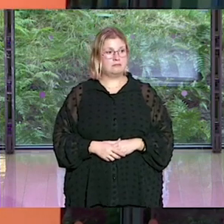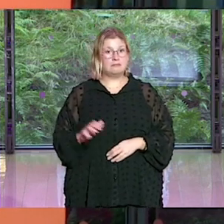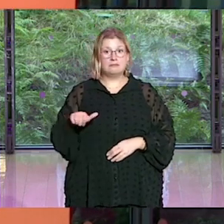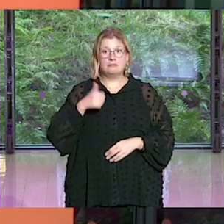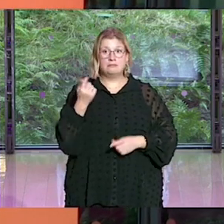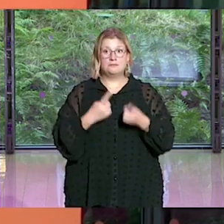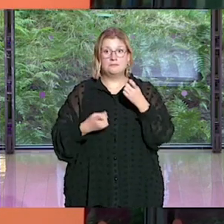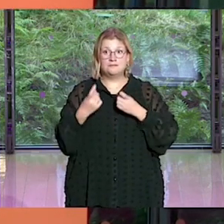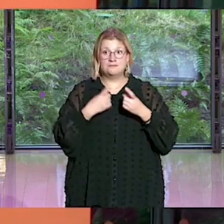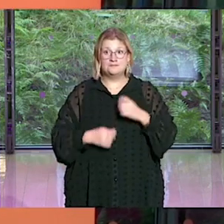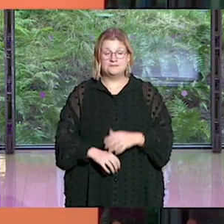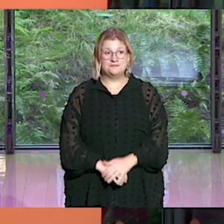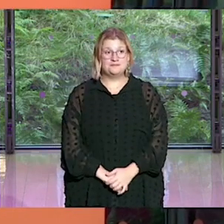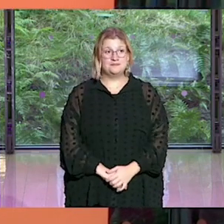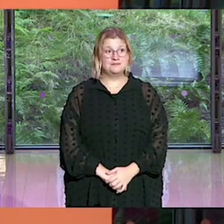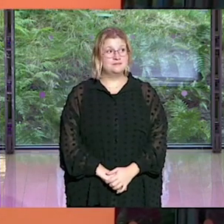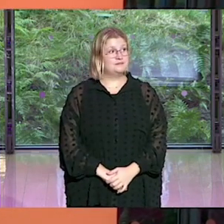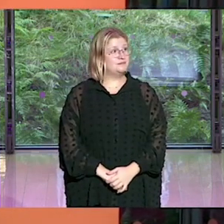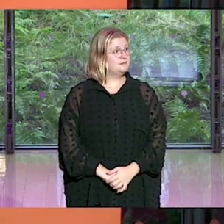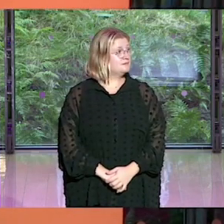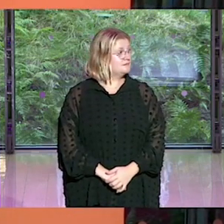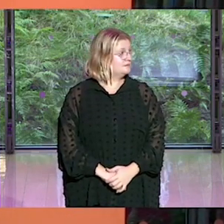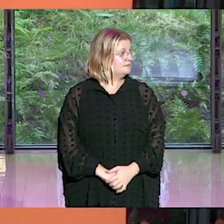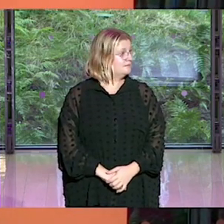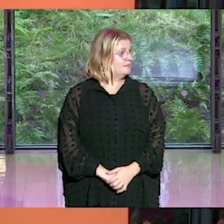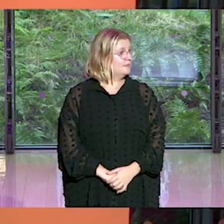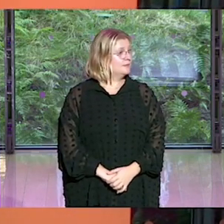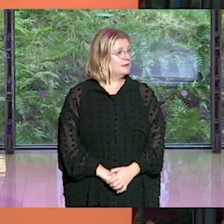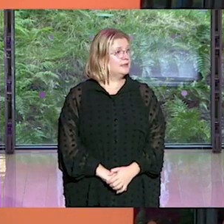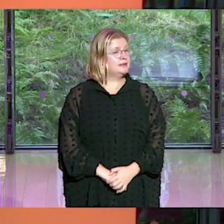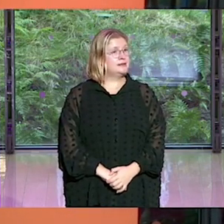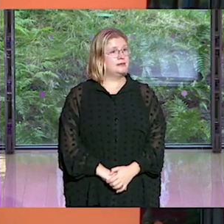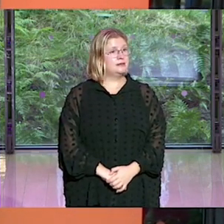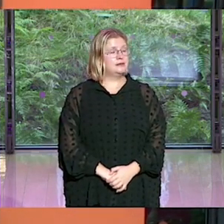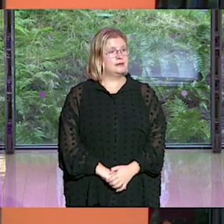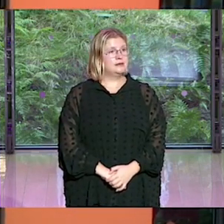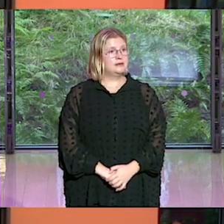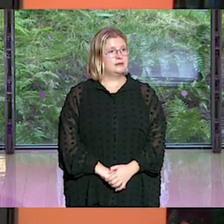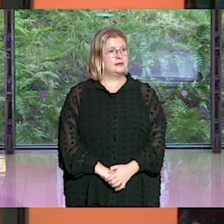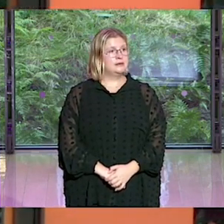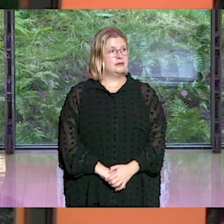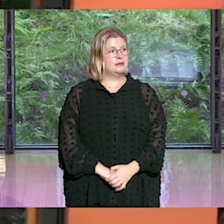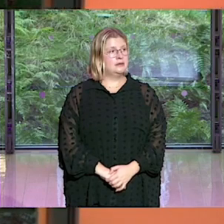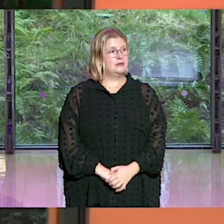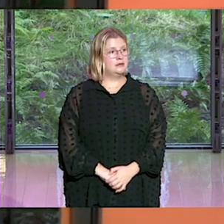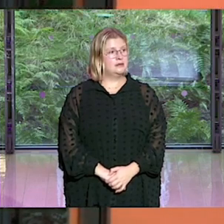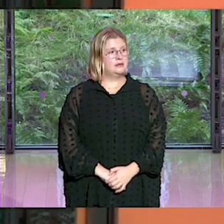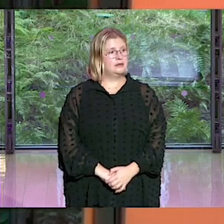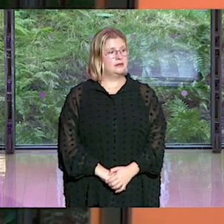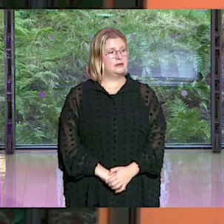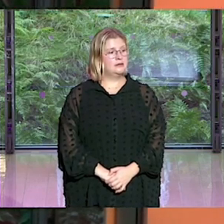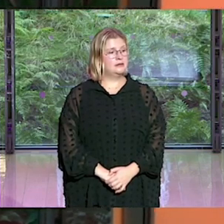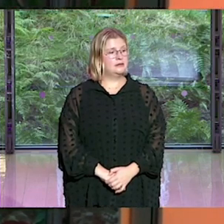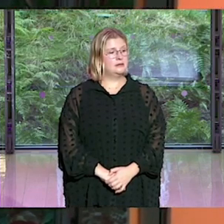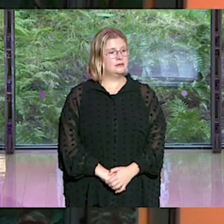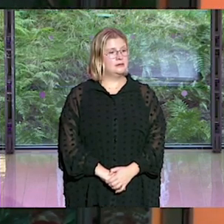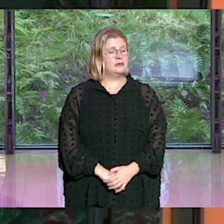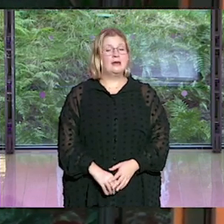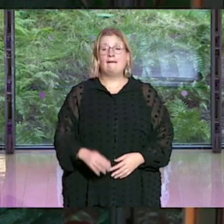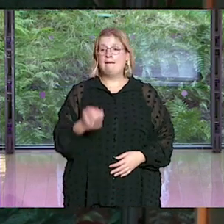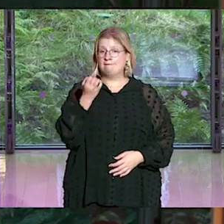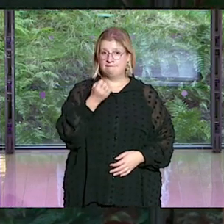Other questions? A couple of things that are